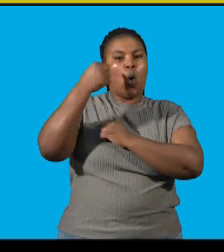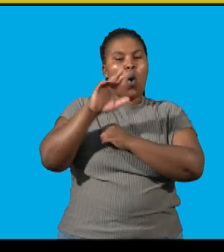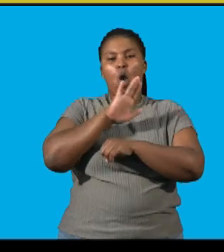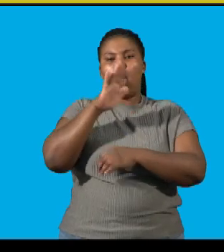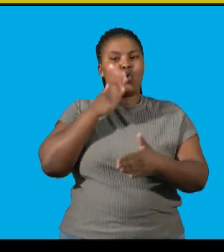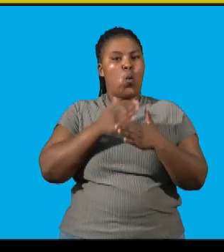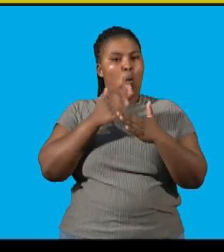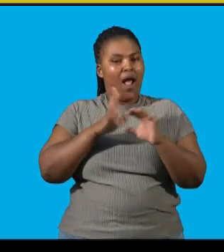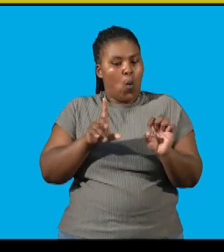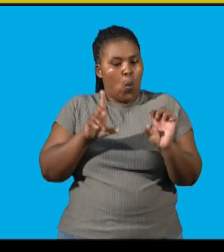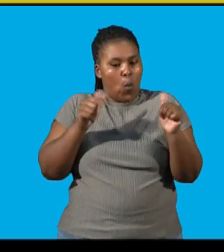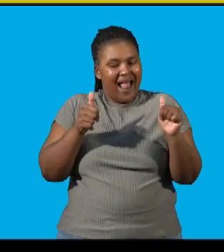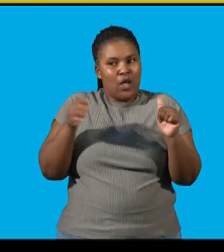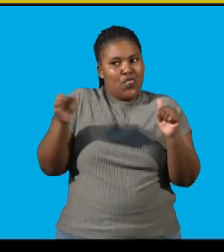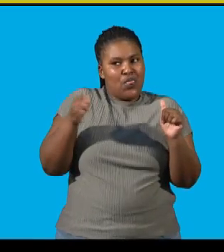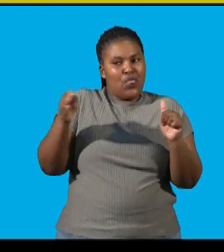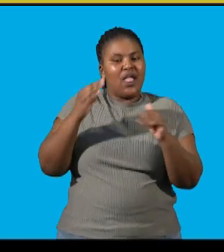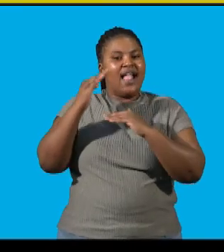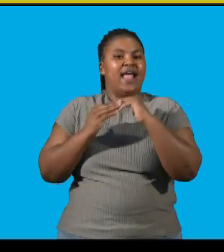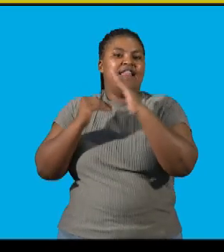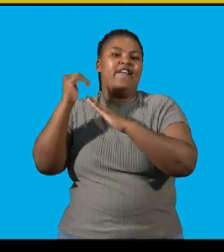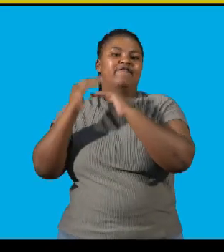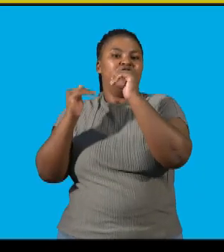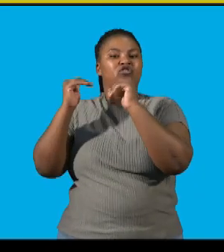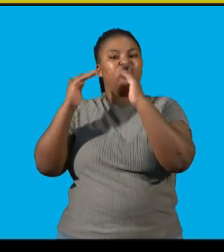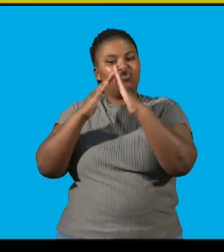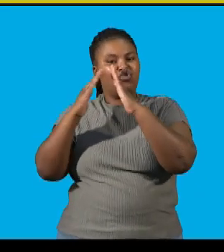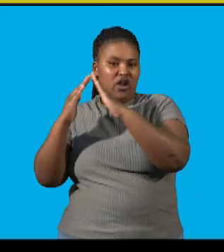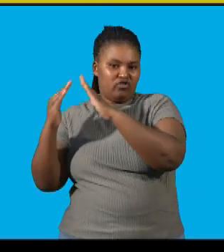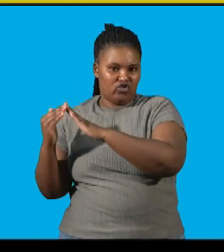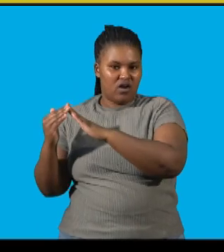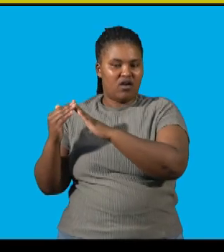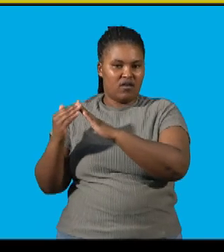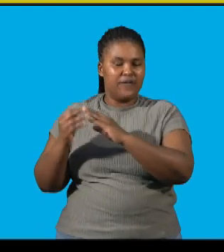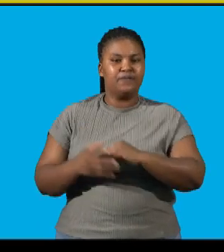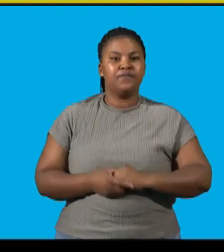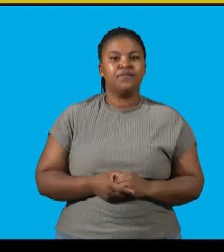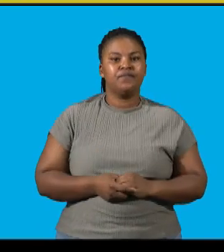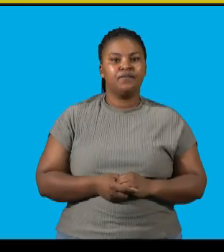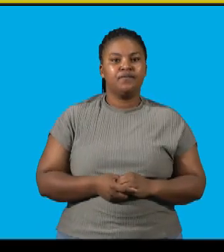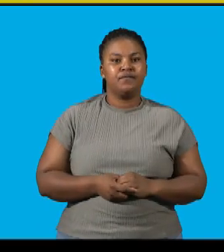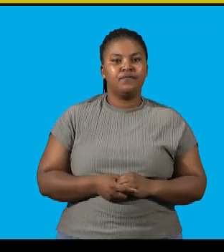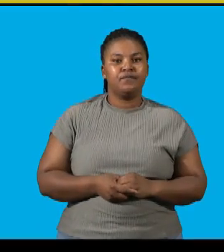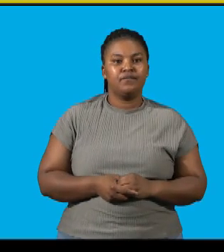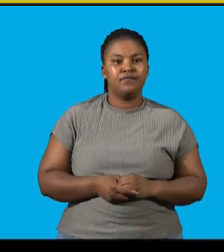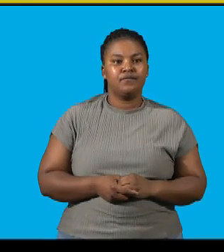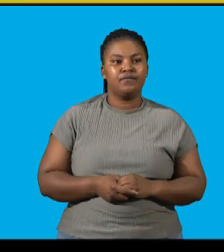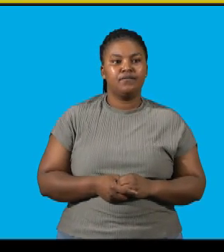work optimally without the what? Without the infrastructure itself.